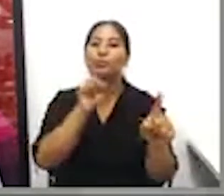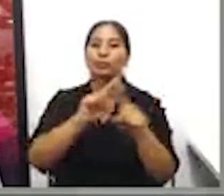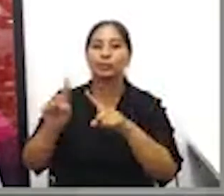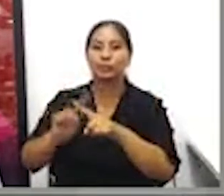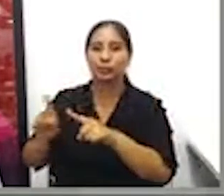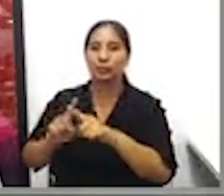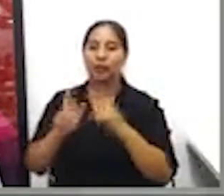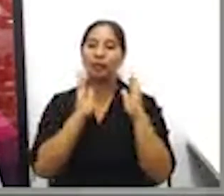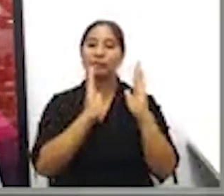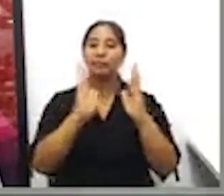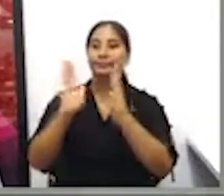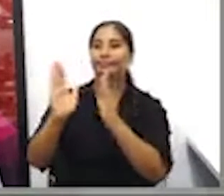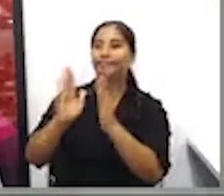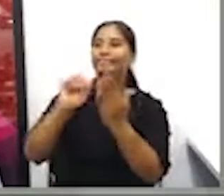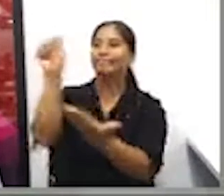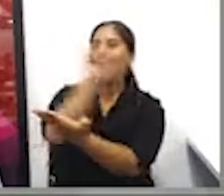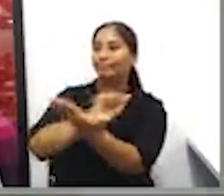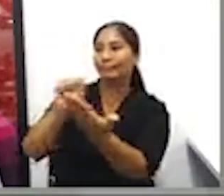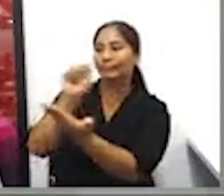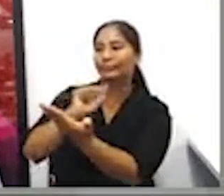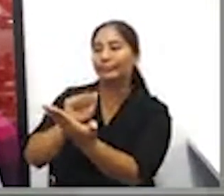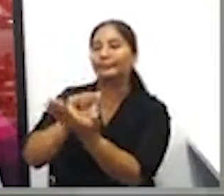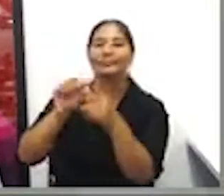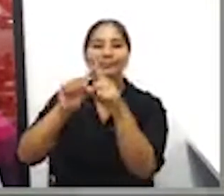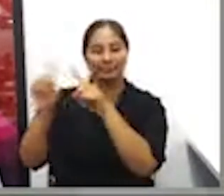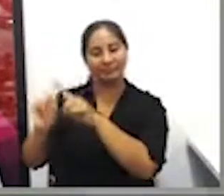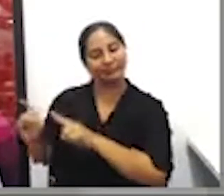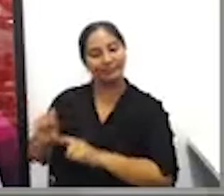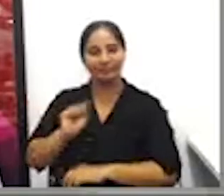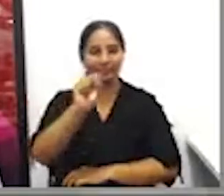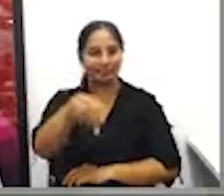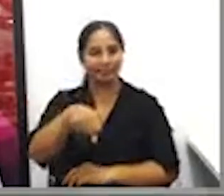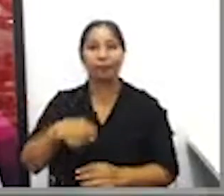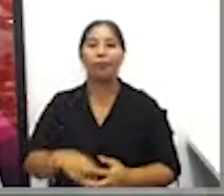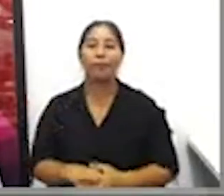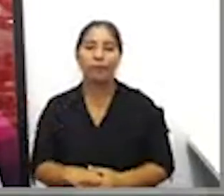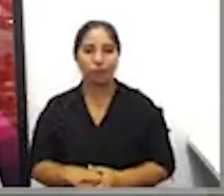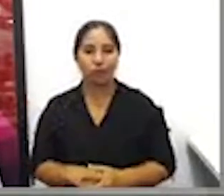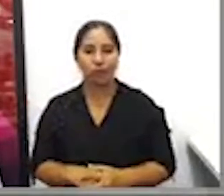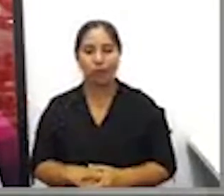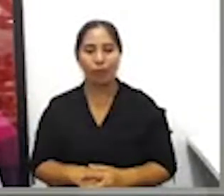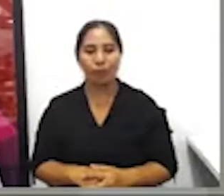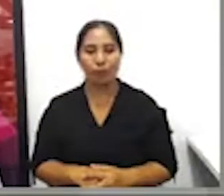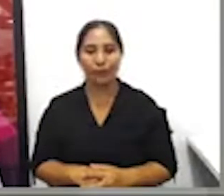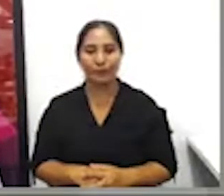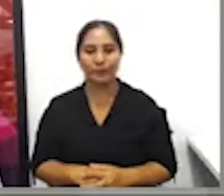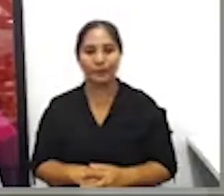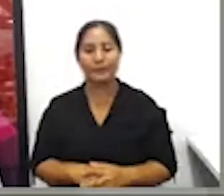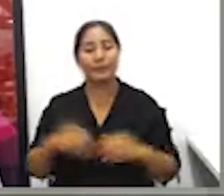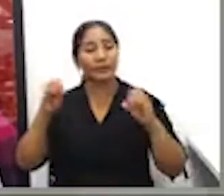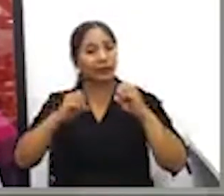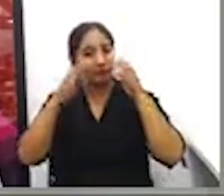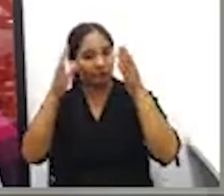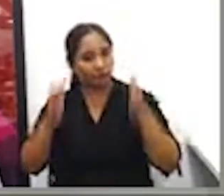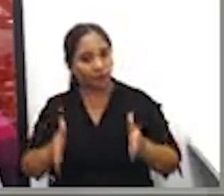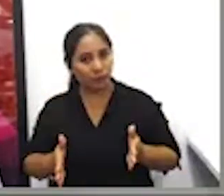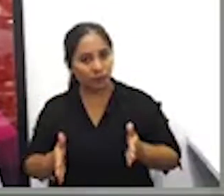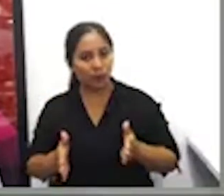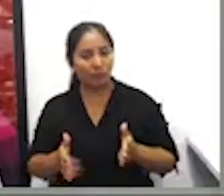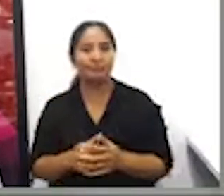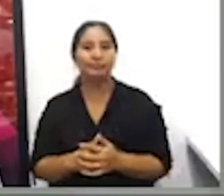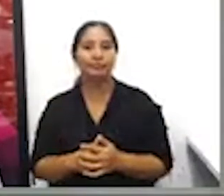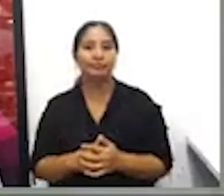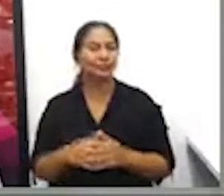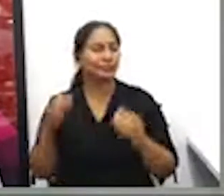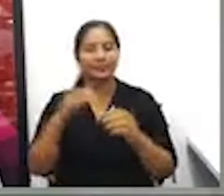whether it's to be the person who teaches first graders so they can be the